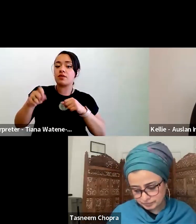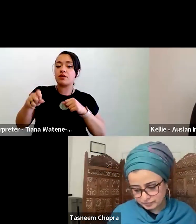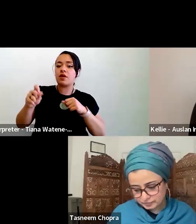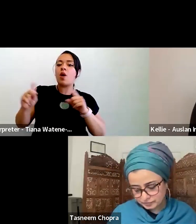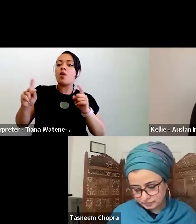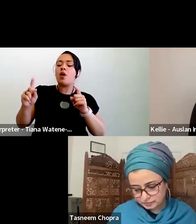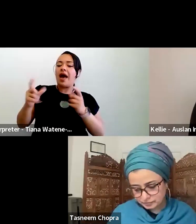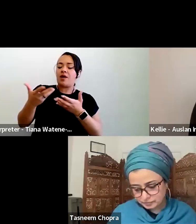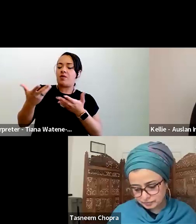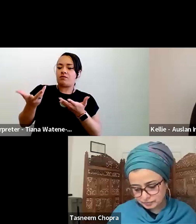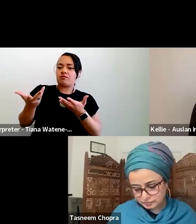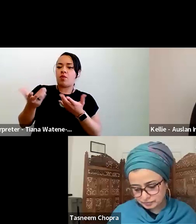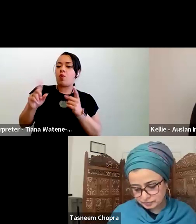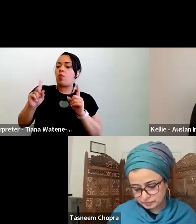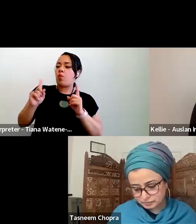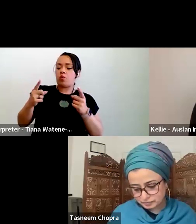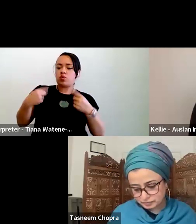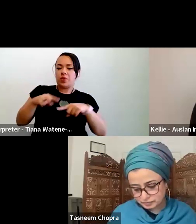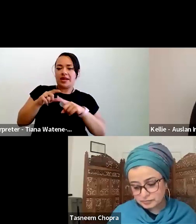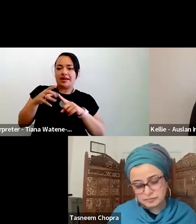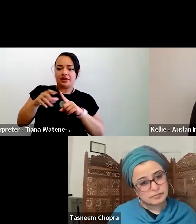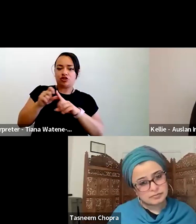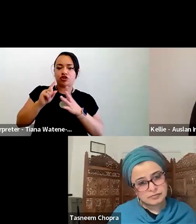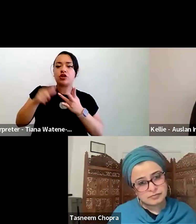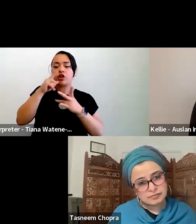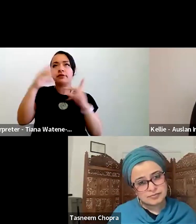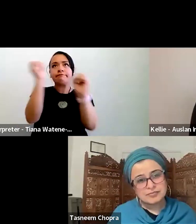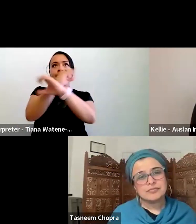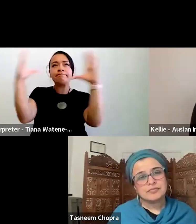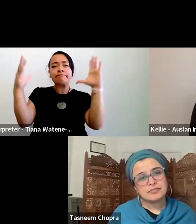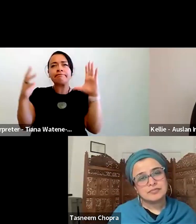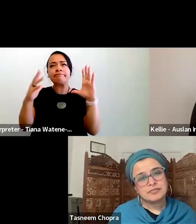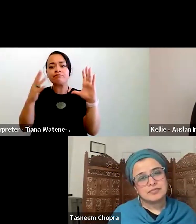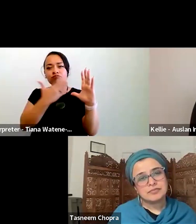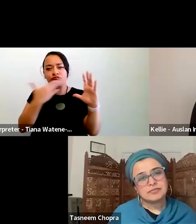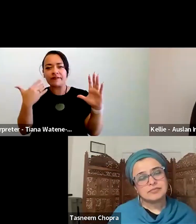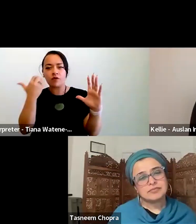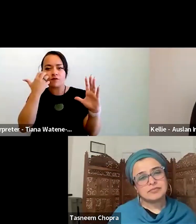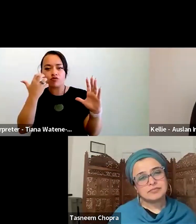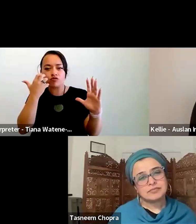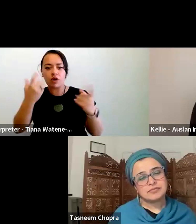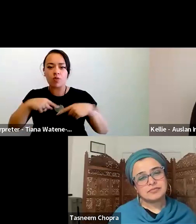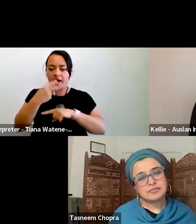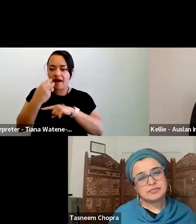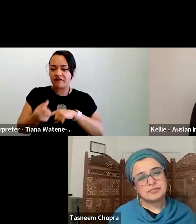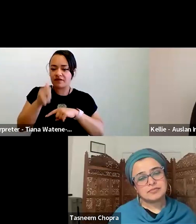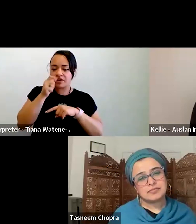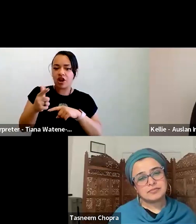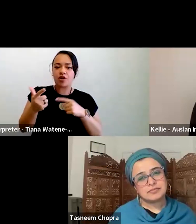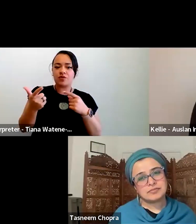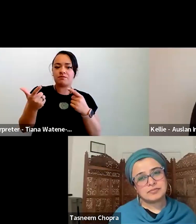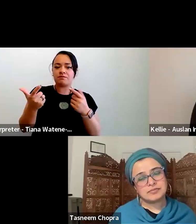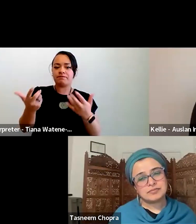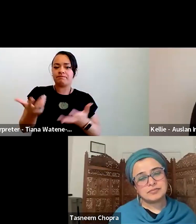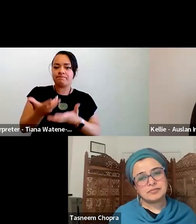would it take, you know, if you can imagine this amazing future where we have, you know, kind of